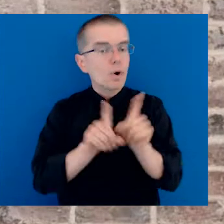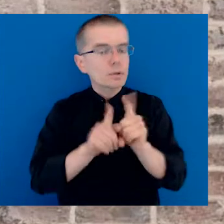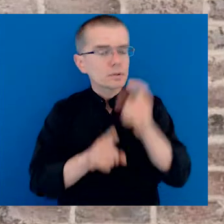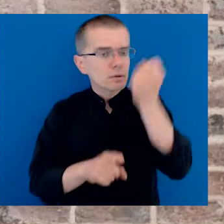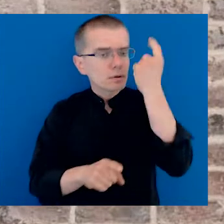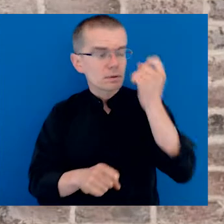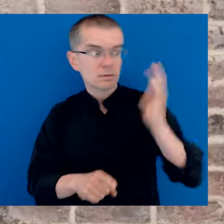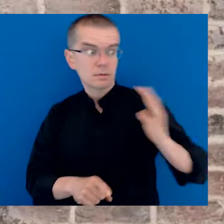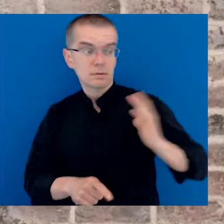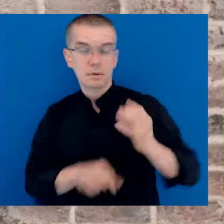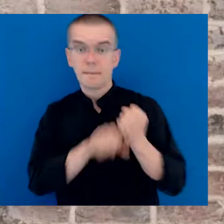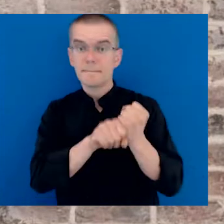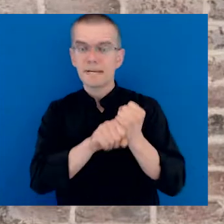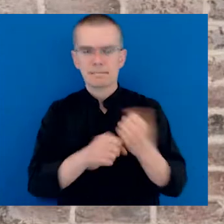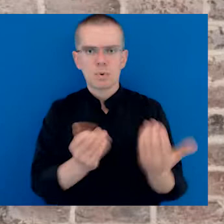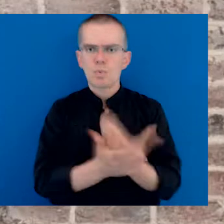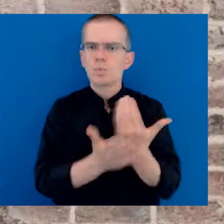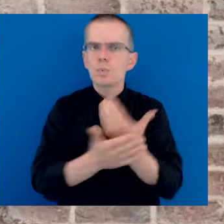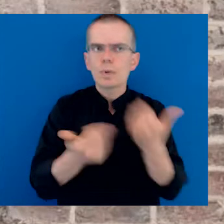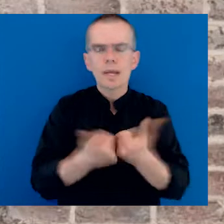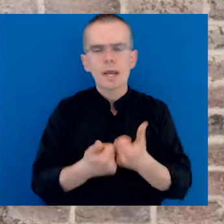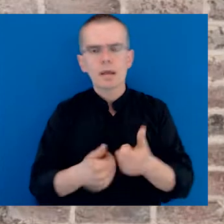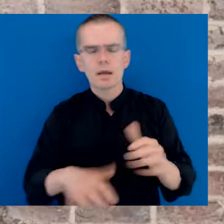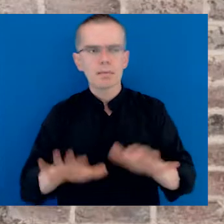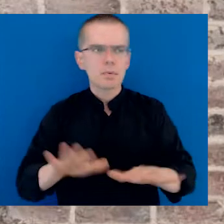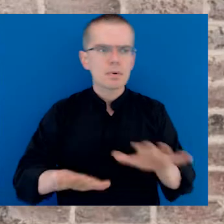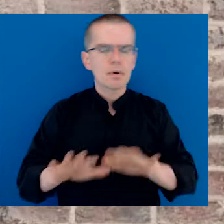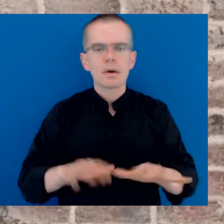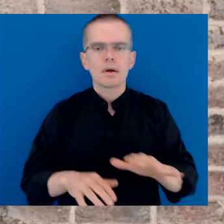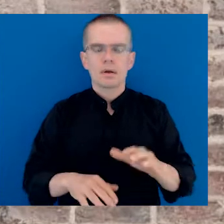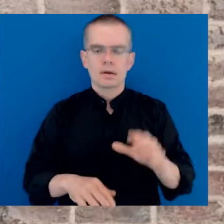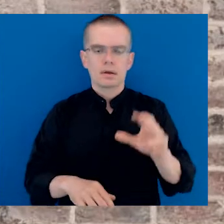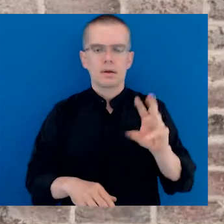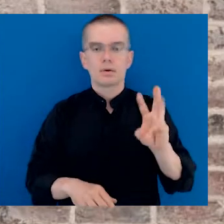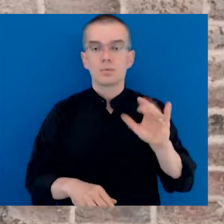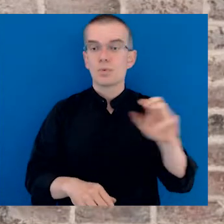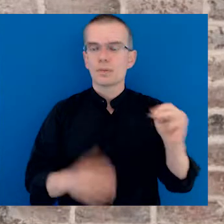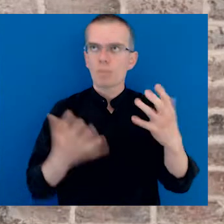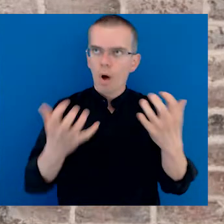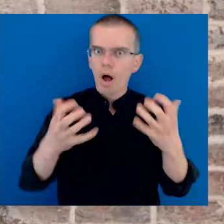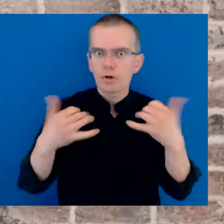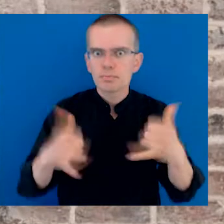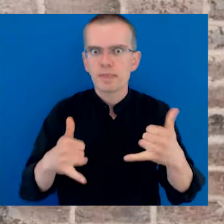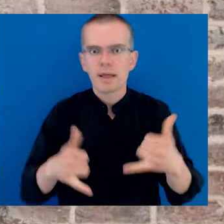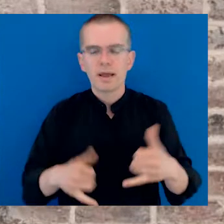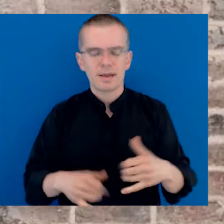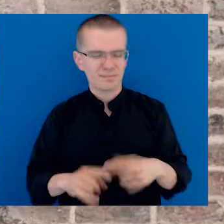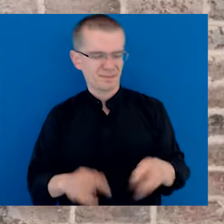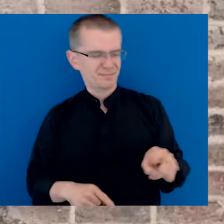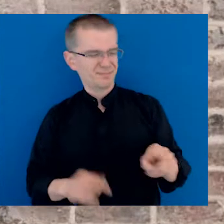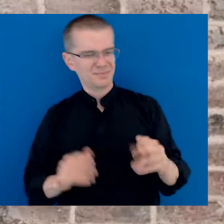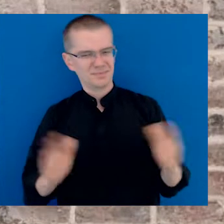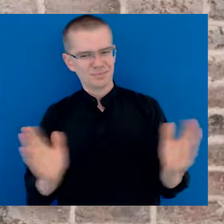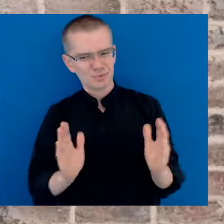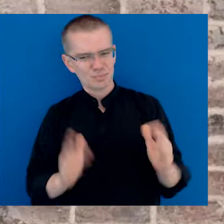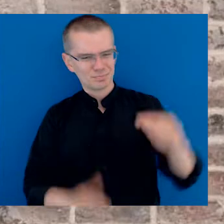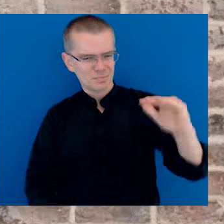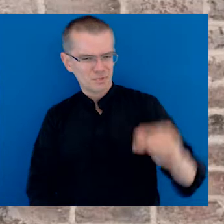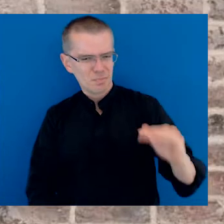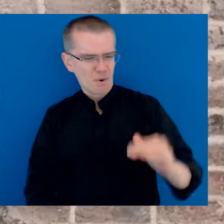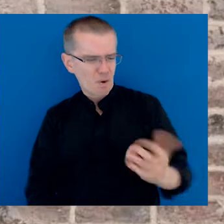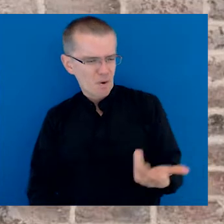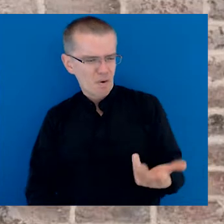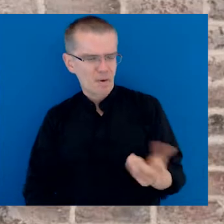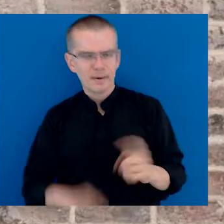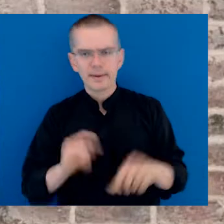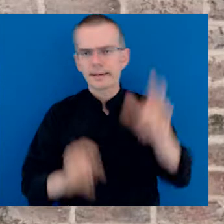brand new game. He wanted to play it more than anything else. And they said, William, how can you play? First of all, you're too small